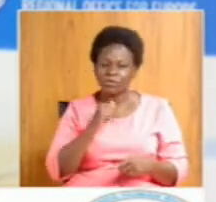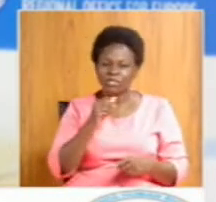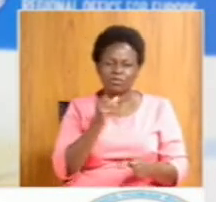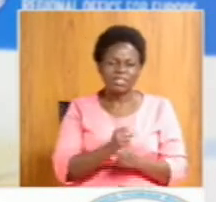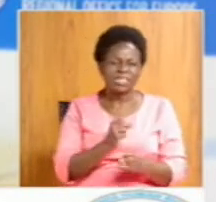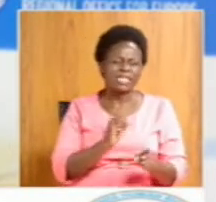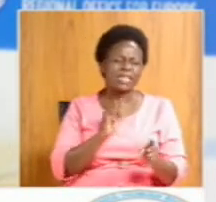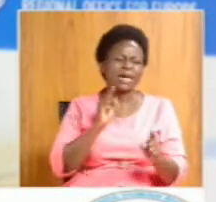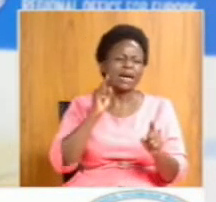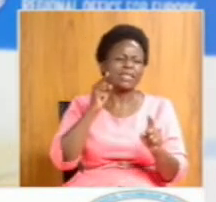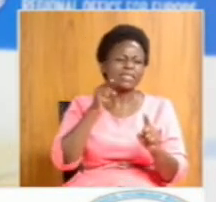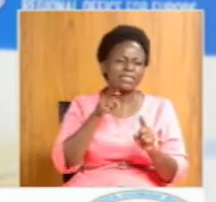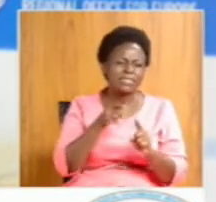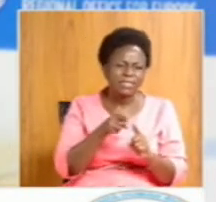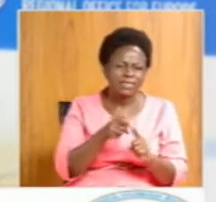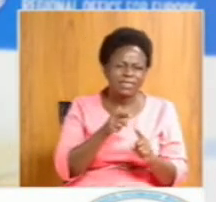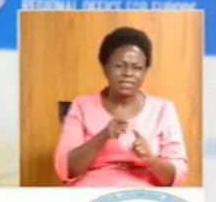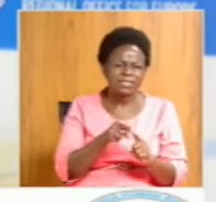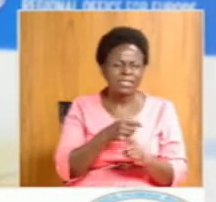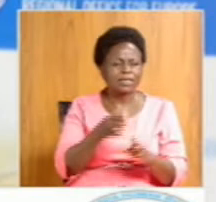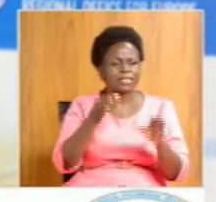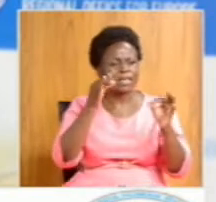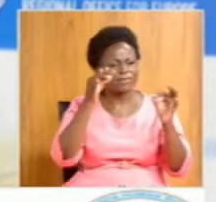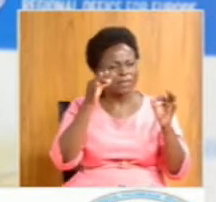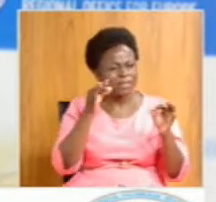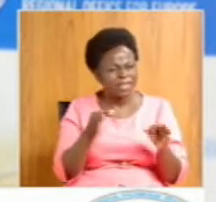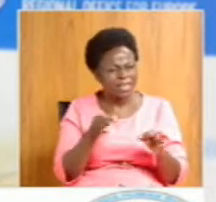done until like later in fact I think it's fully